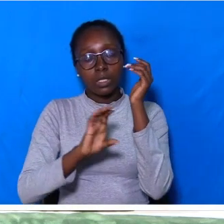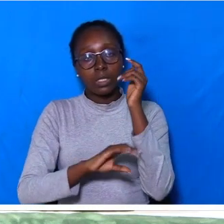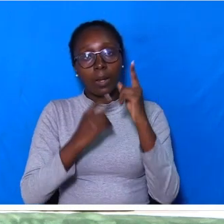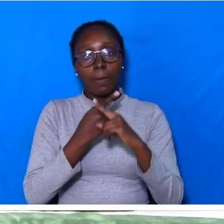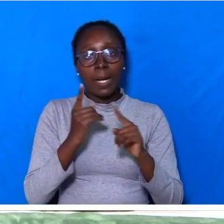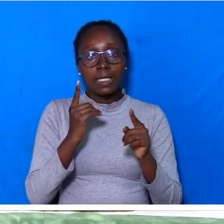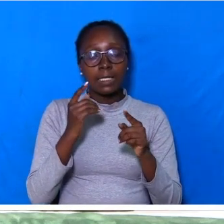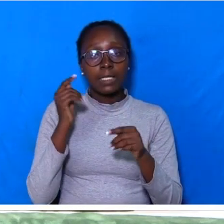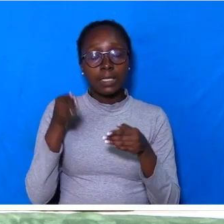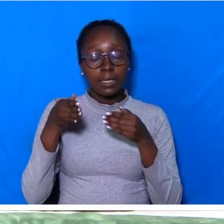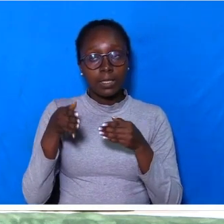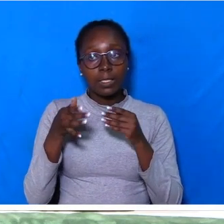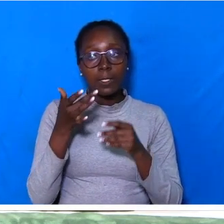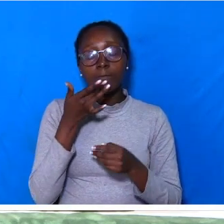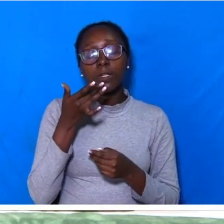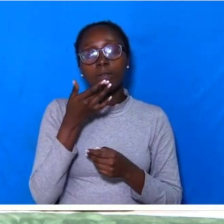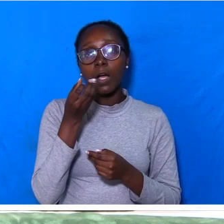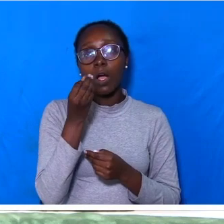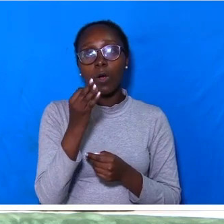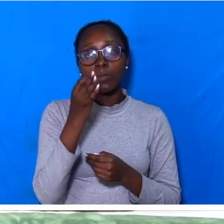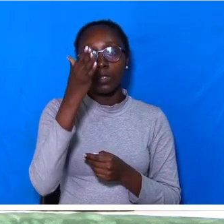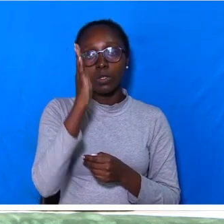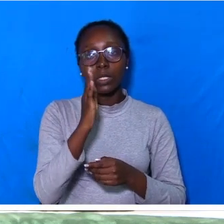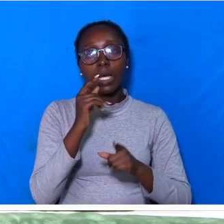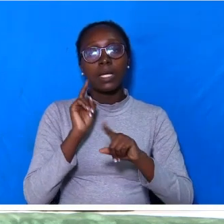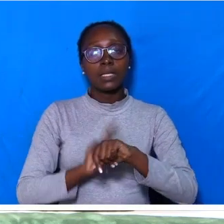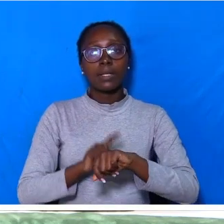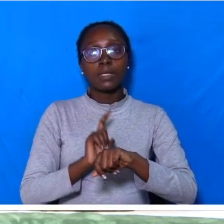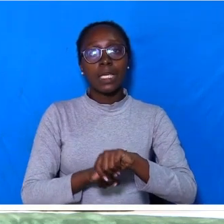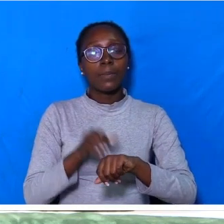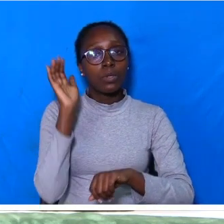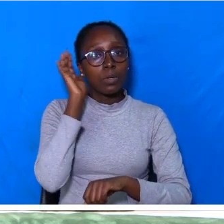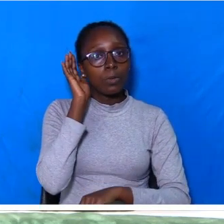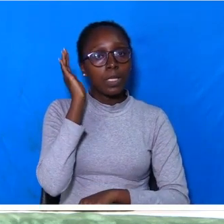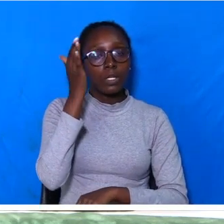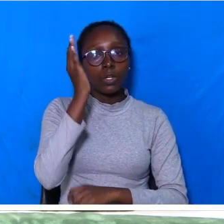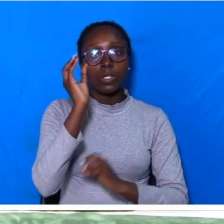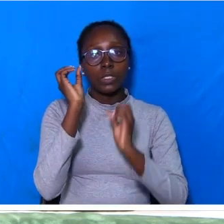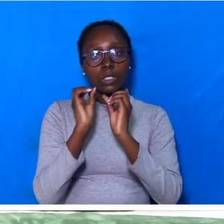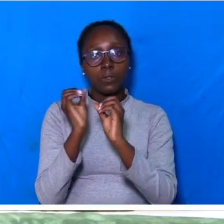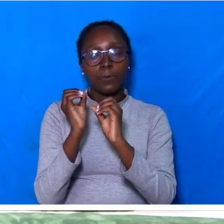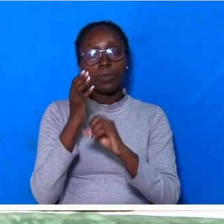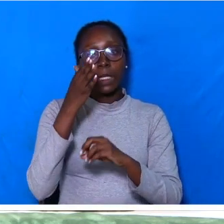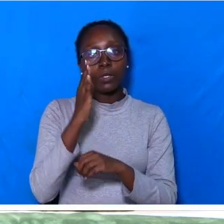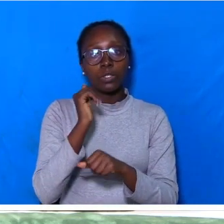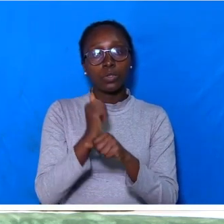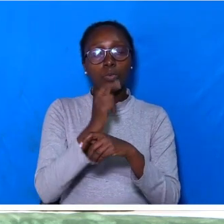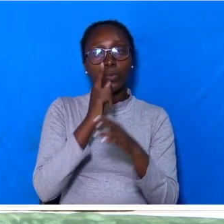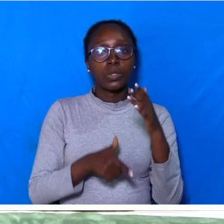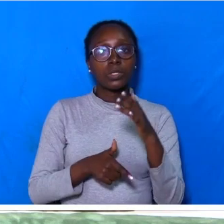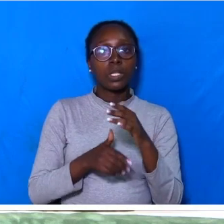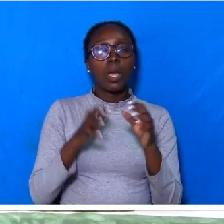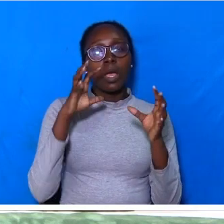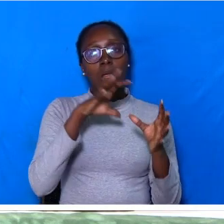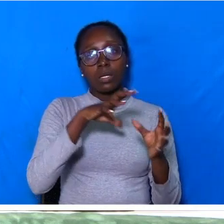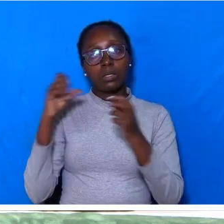your back on him, when you disobey God, he removes favor from you. Then